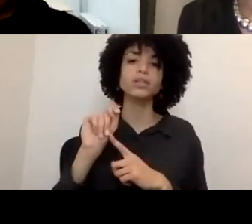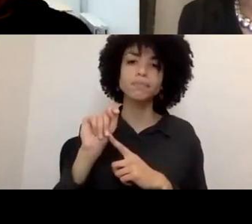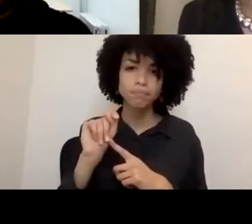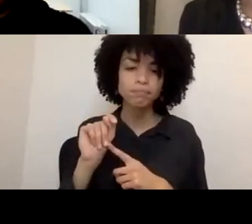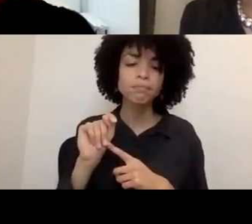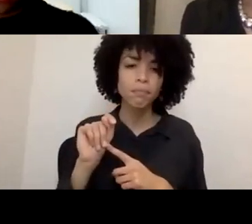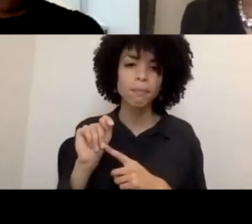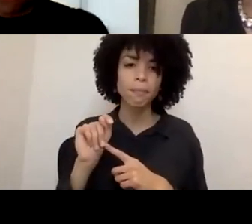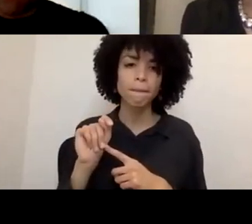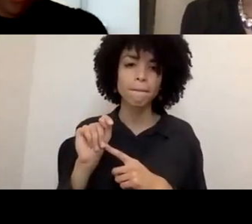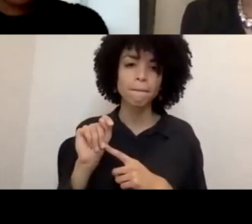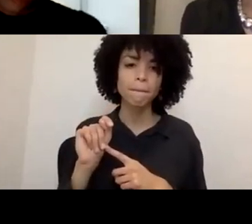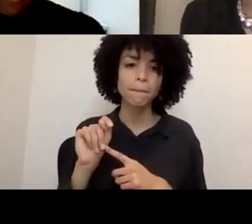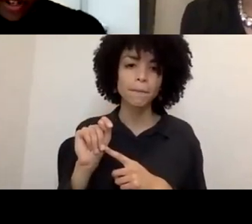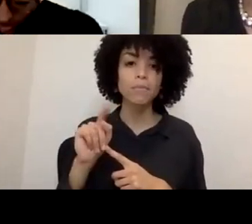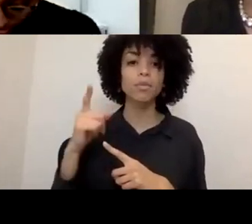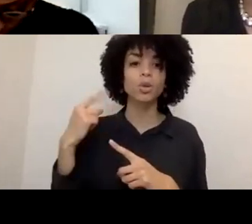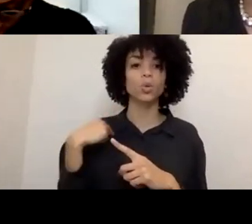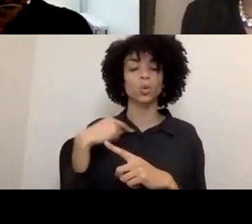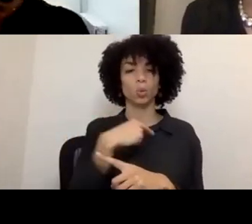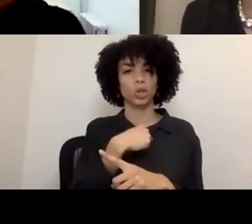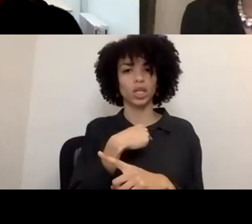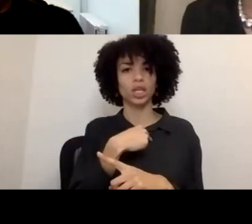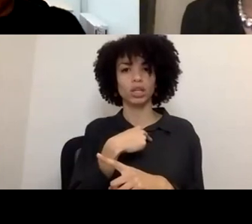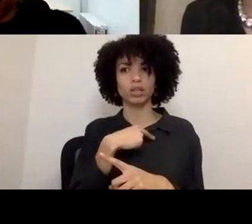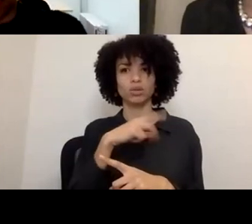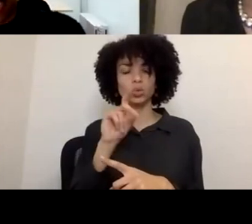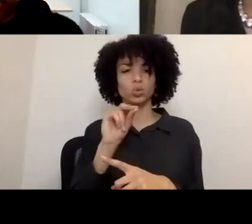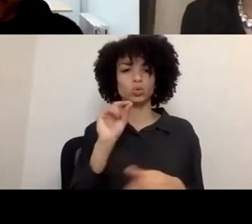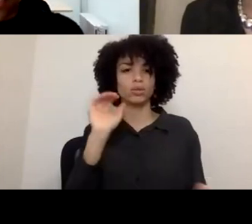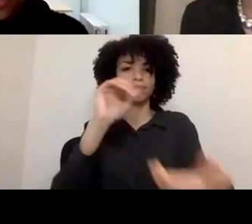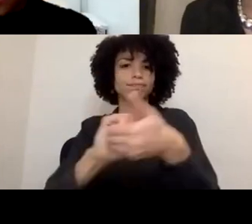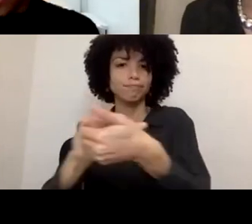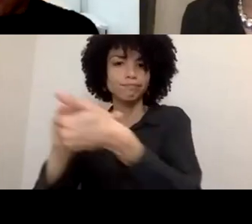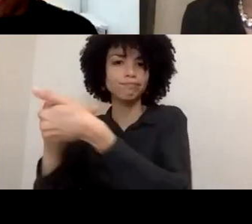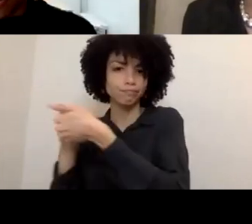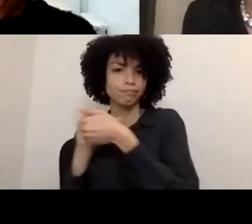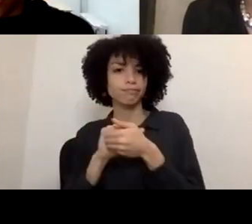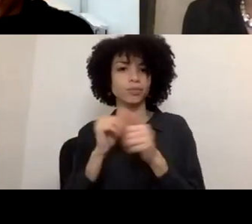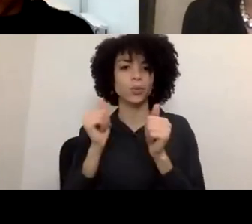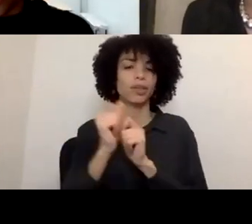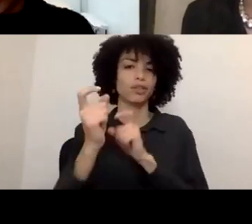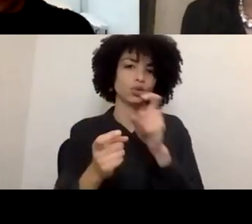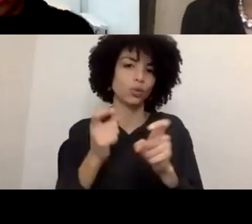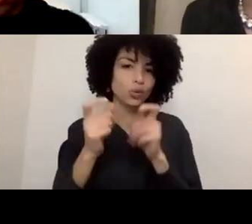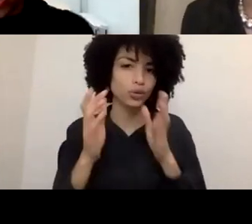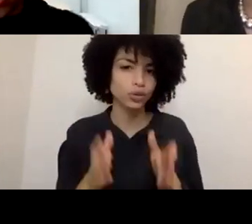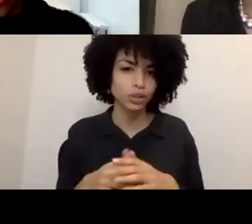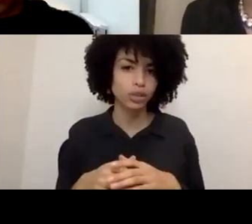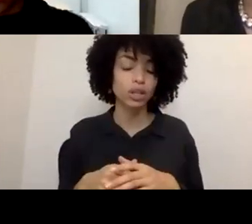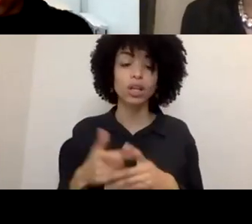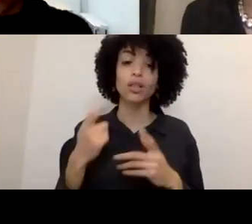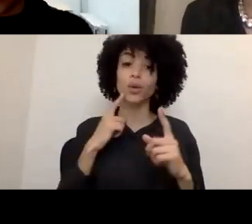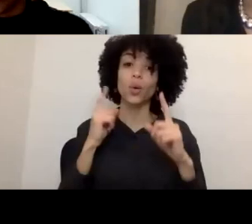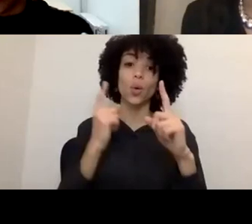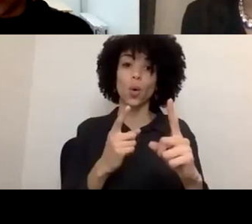of establishing funder collaboratives, or I would say, I guess, donor collaboratives. And the effort really there is not just to pull resources,